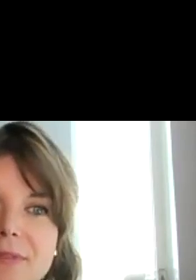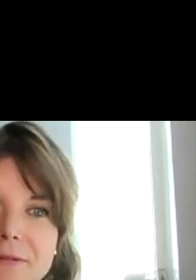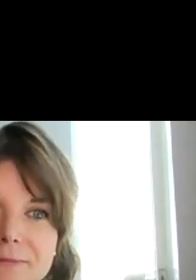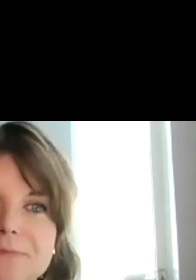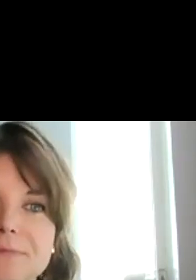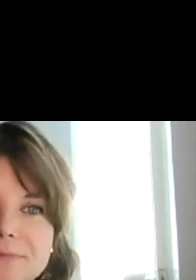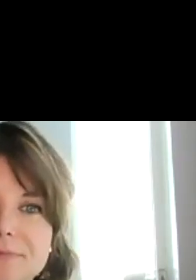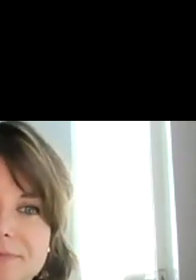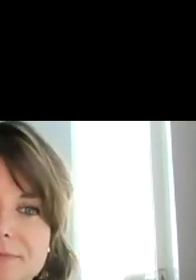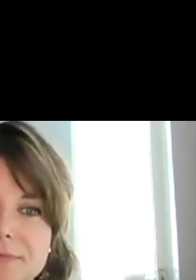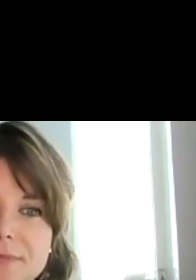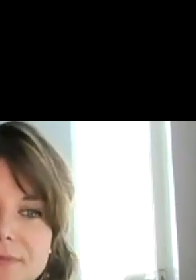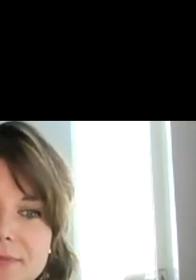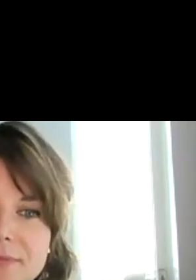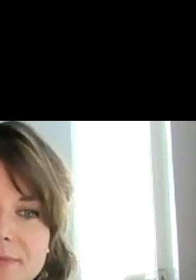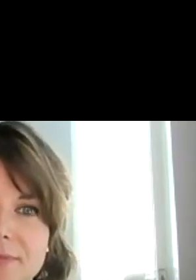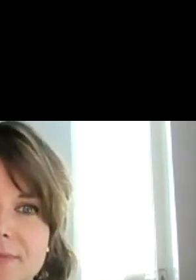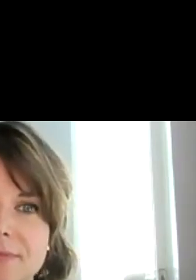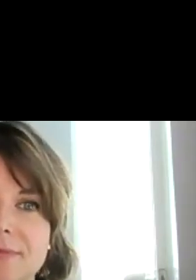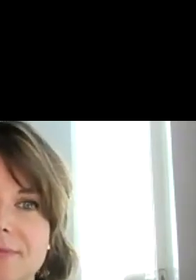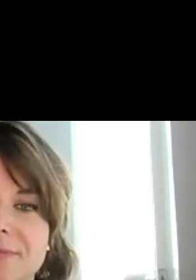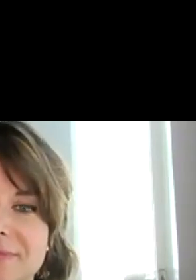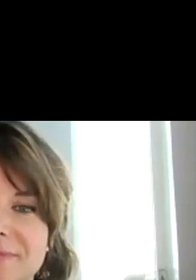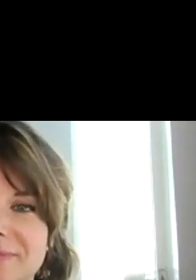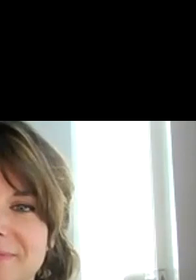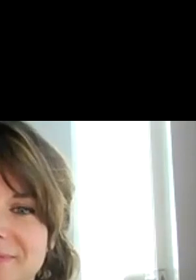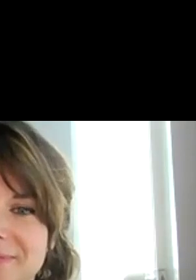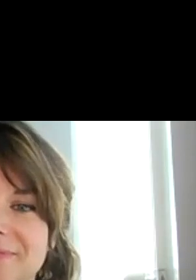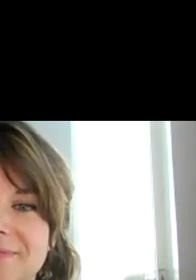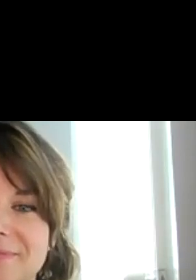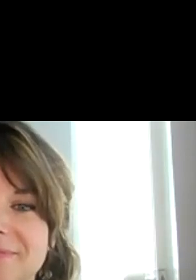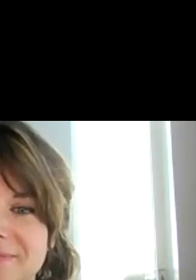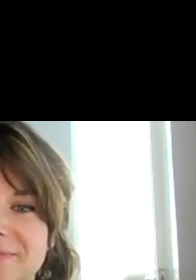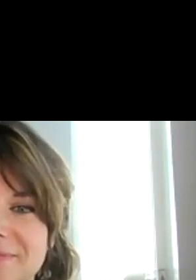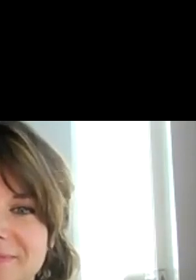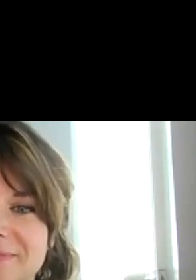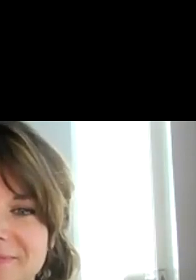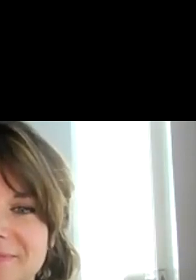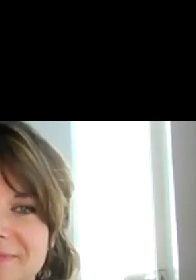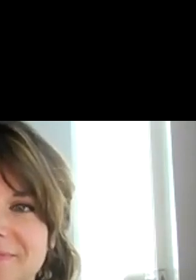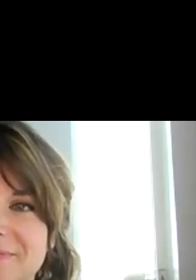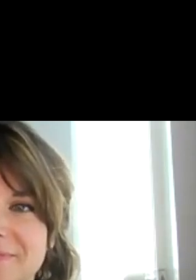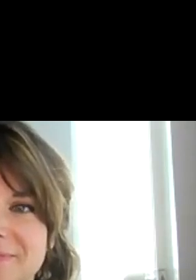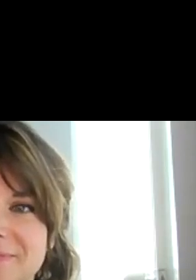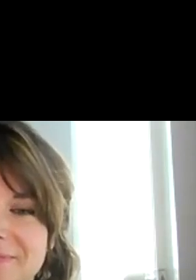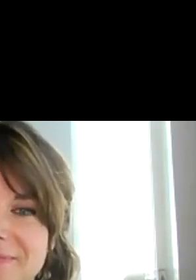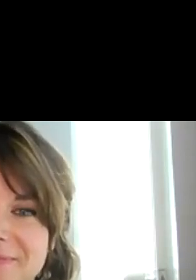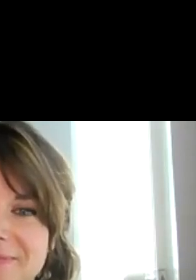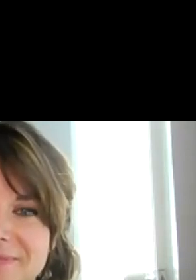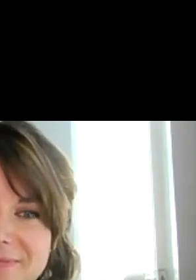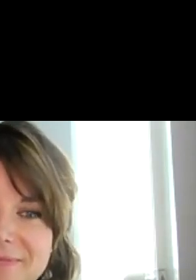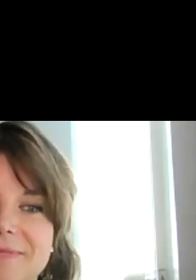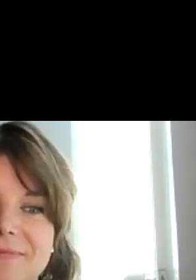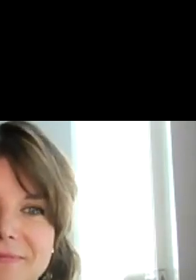ago. So I would have to look into that, but it's amazing because a lot of the recipes are named after Melrose or